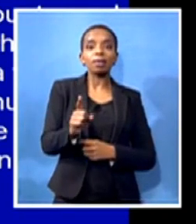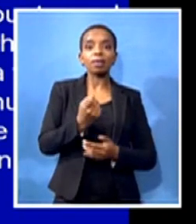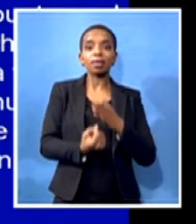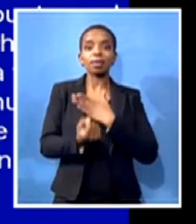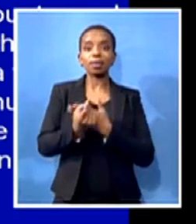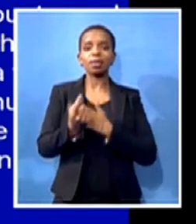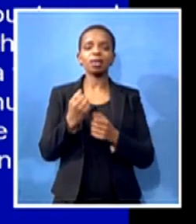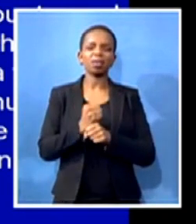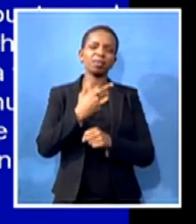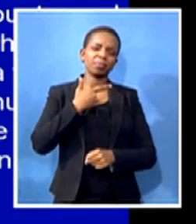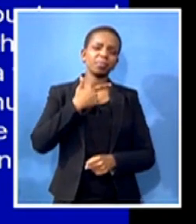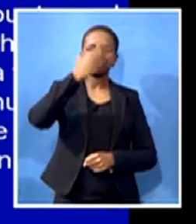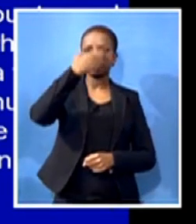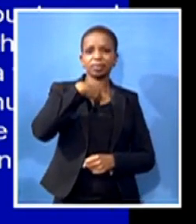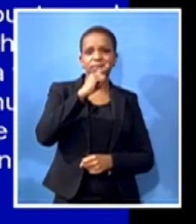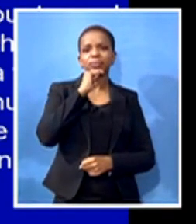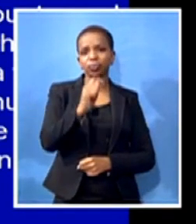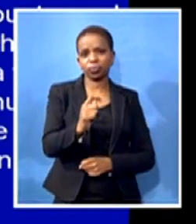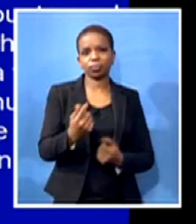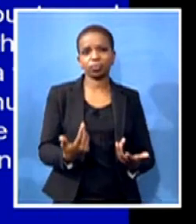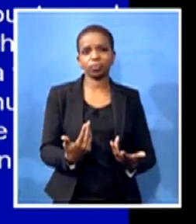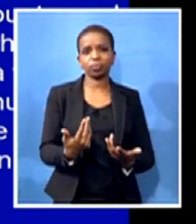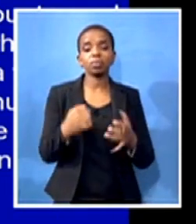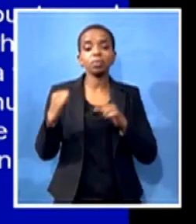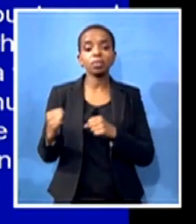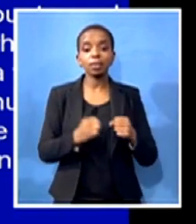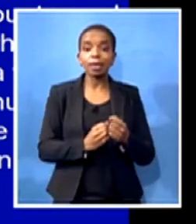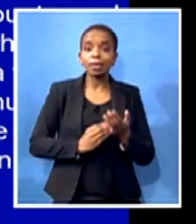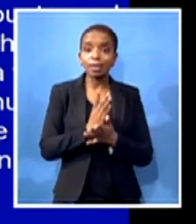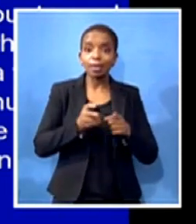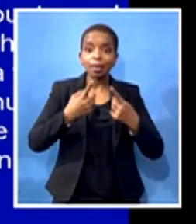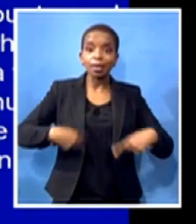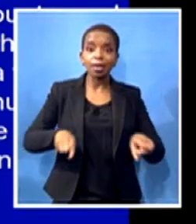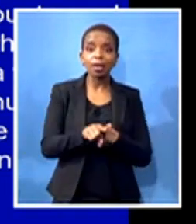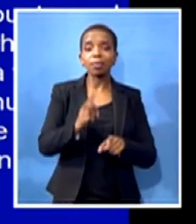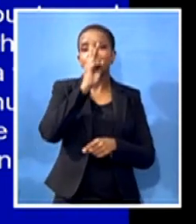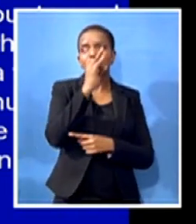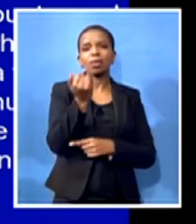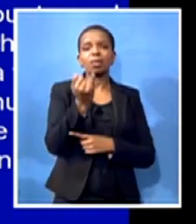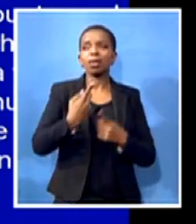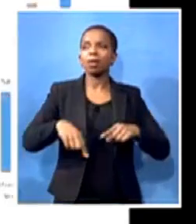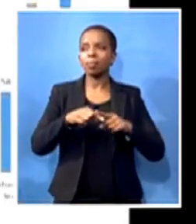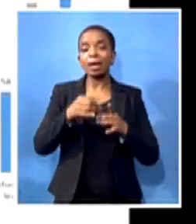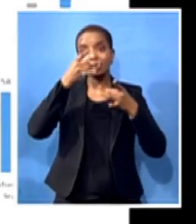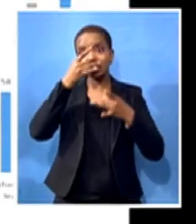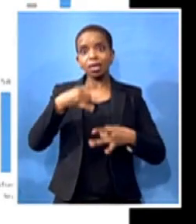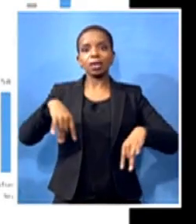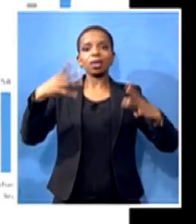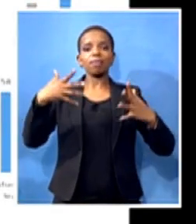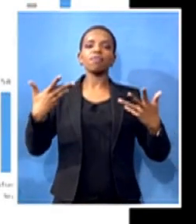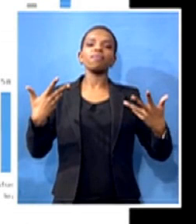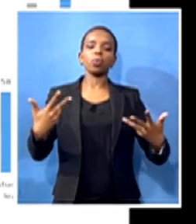rights. It seems that they are being sacrificed in the name of COVID-19. Next slide.